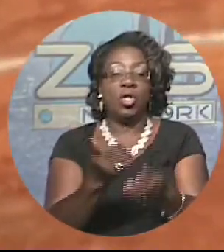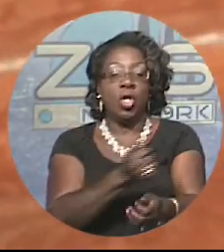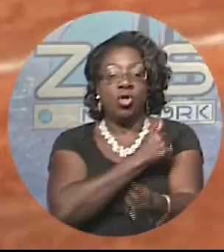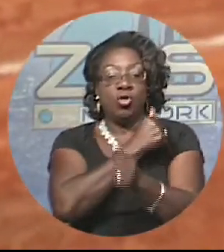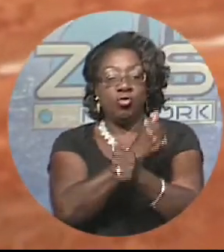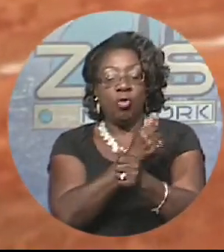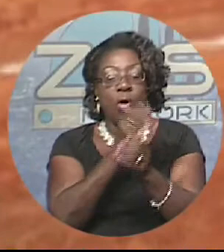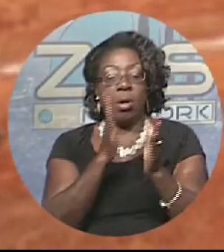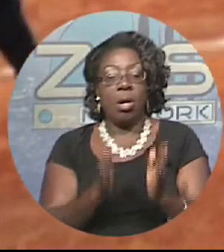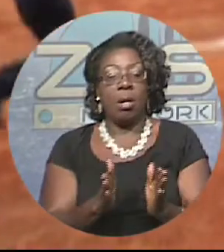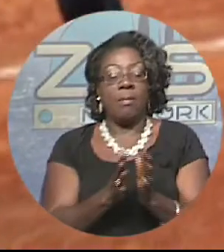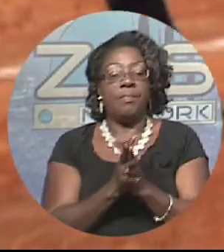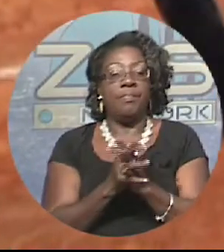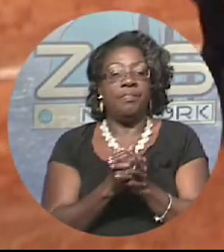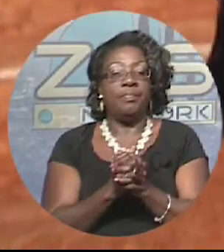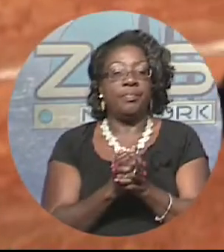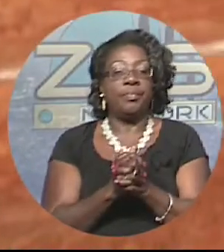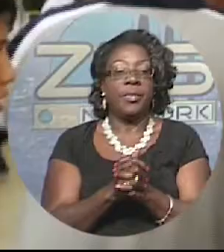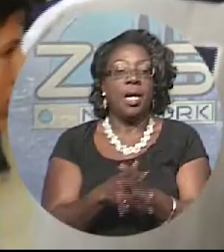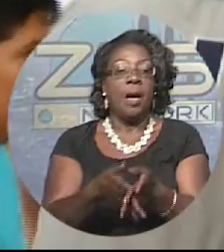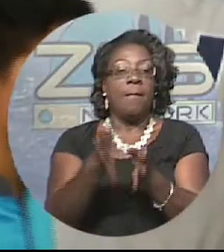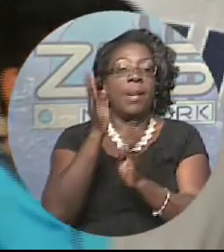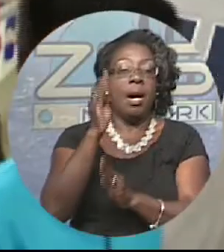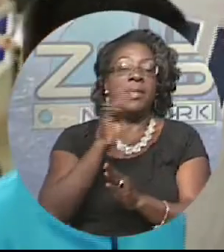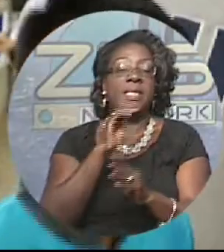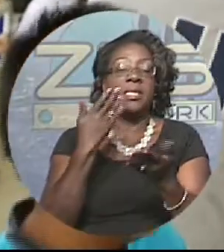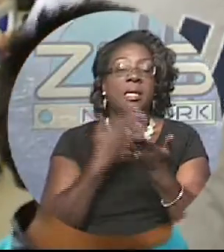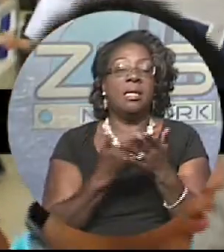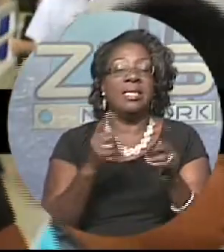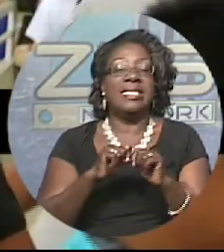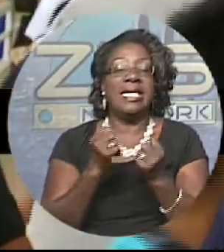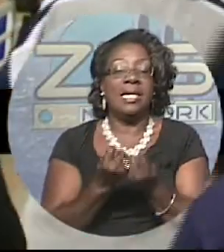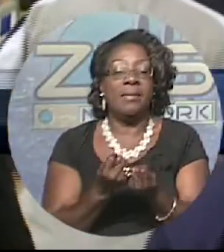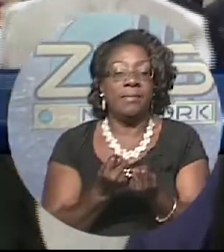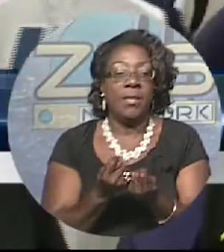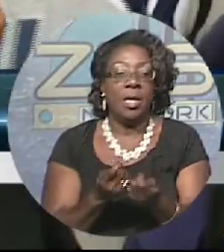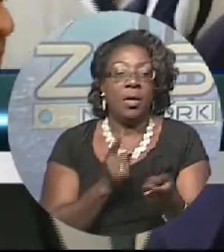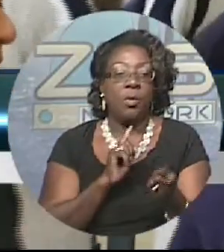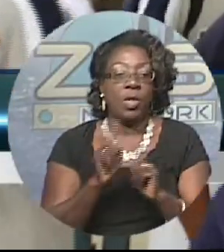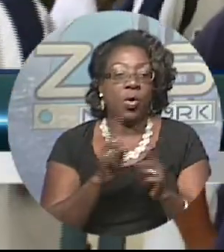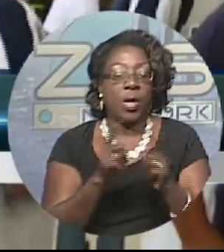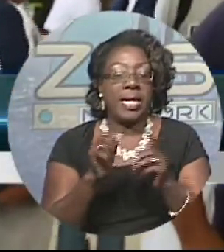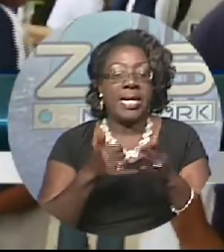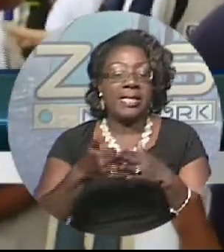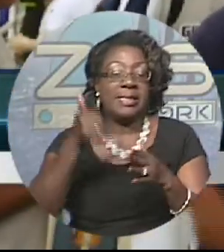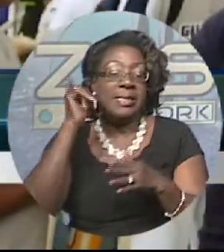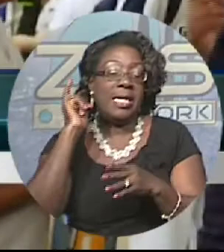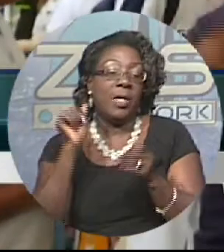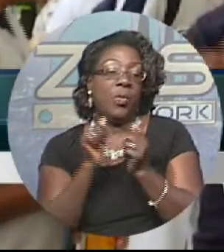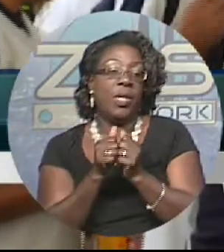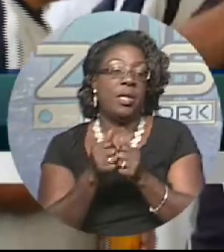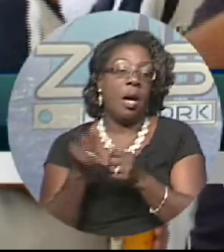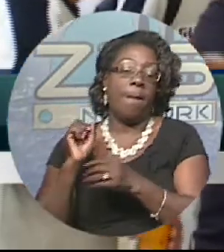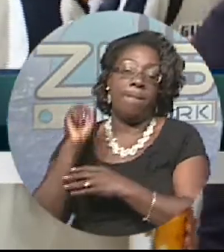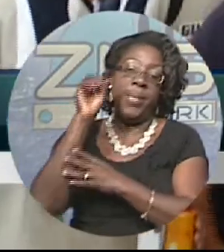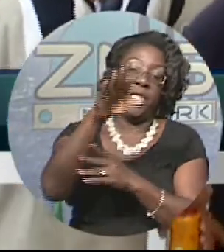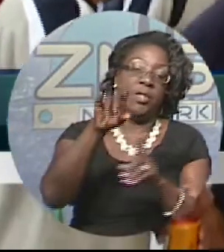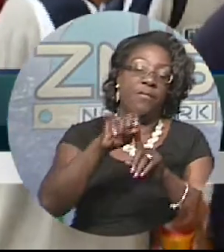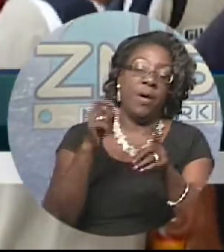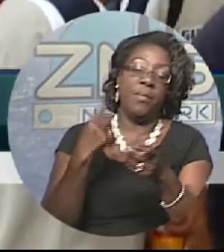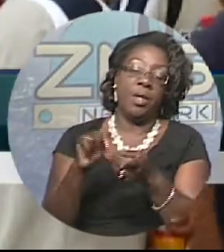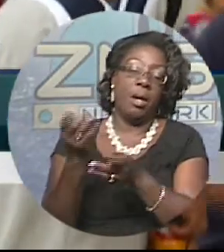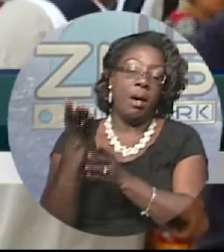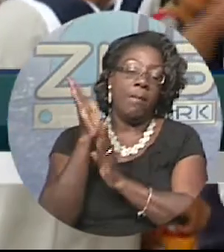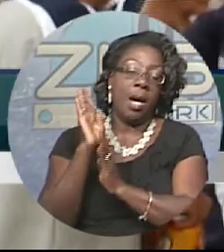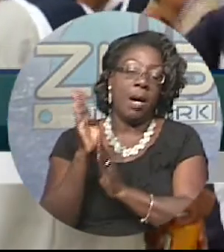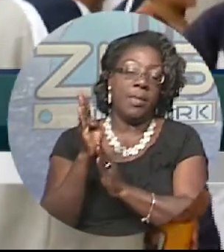Team Bahamas went up against. Bahamas is a good team. I was talking yesterday with a pitcher from Bahamas. He was asking me